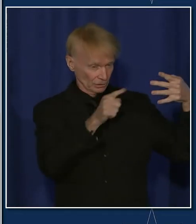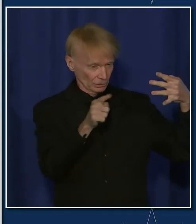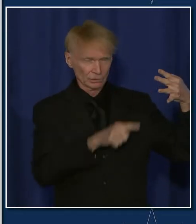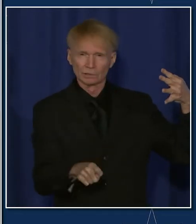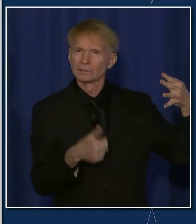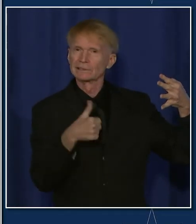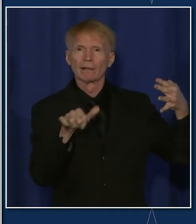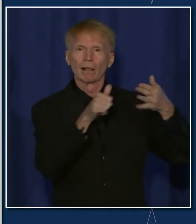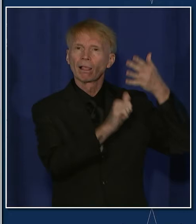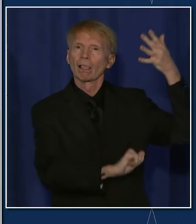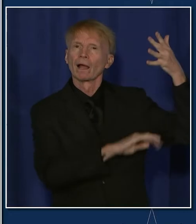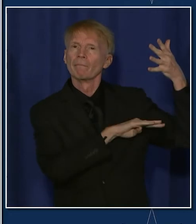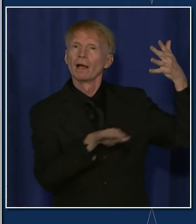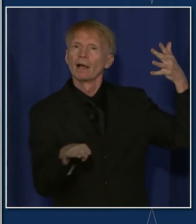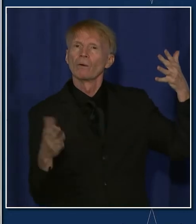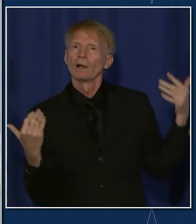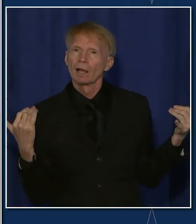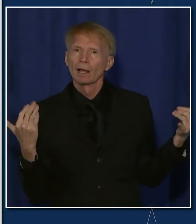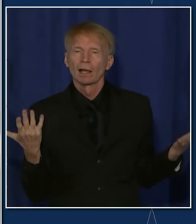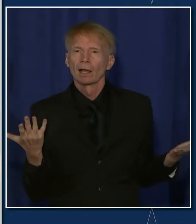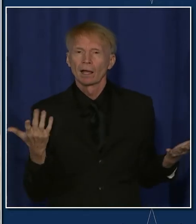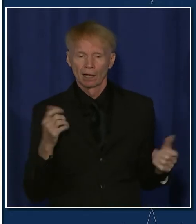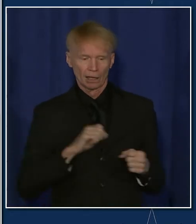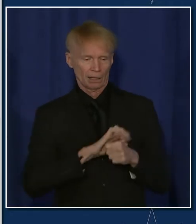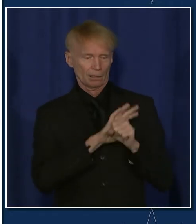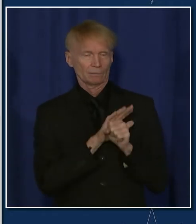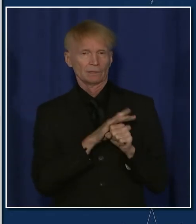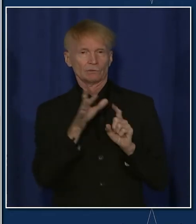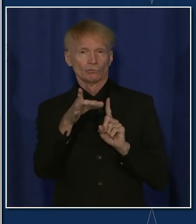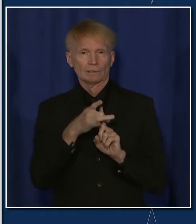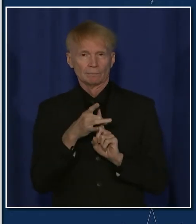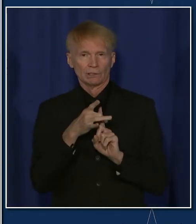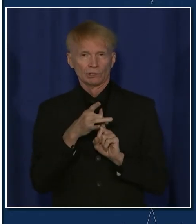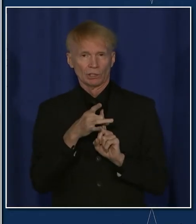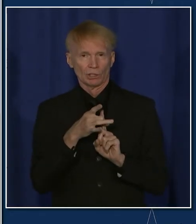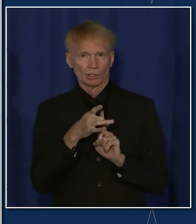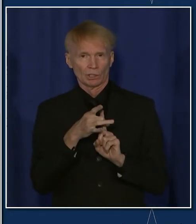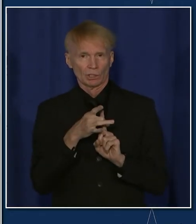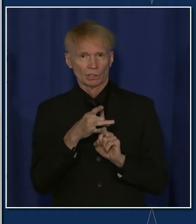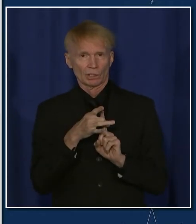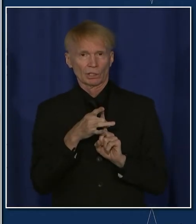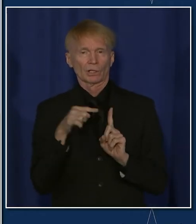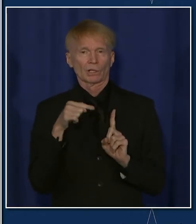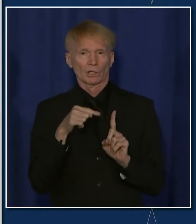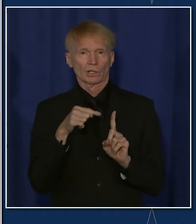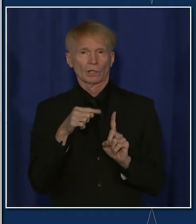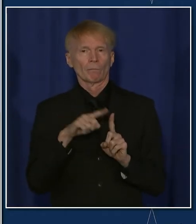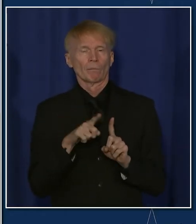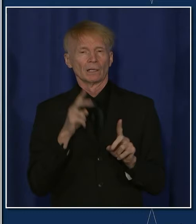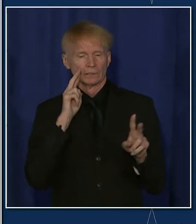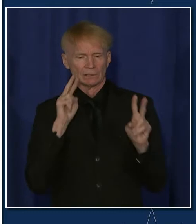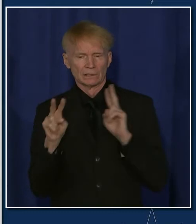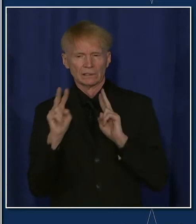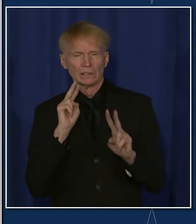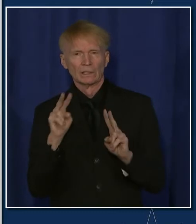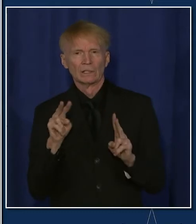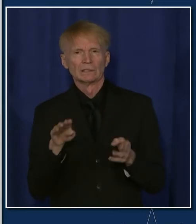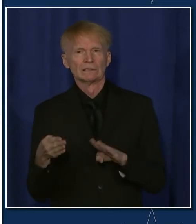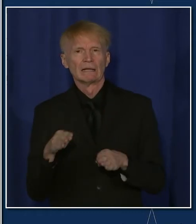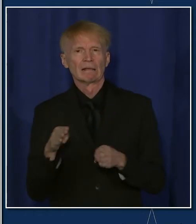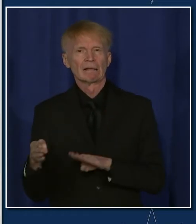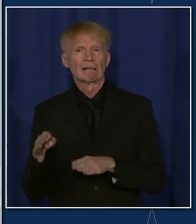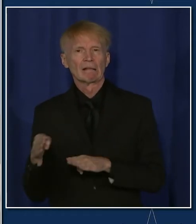lag behind, not only in the epidemic in transmission, but so painfully in